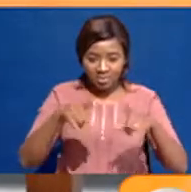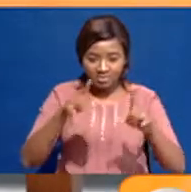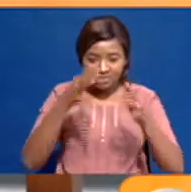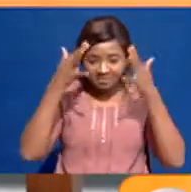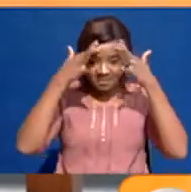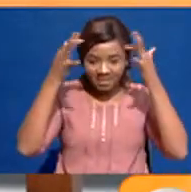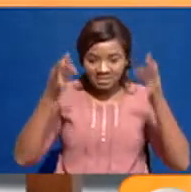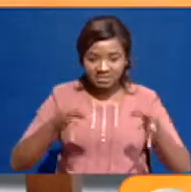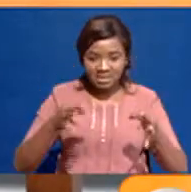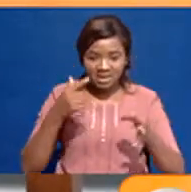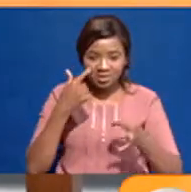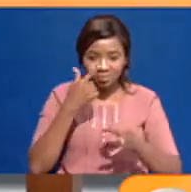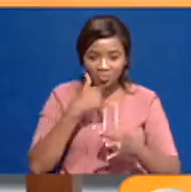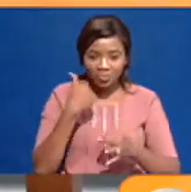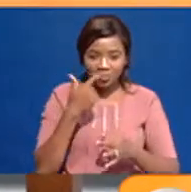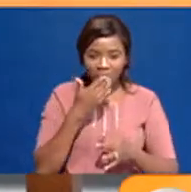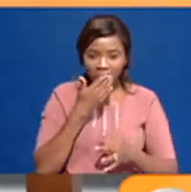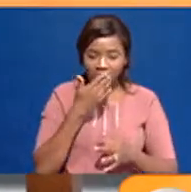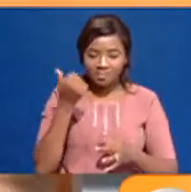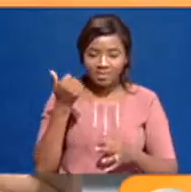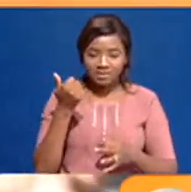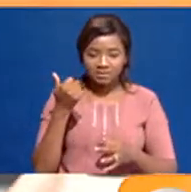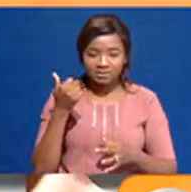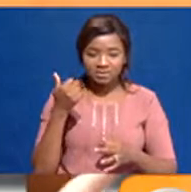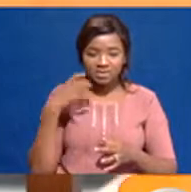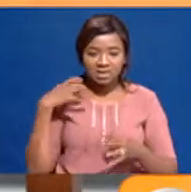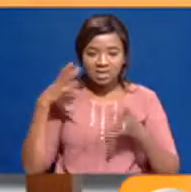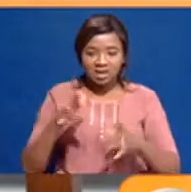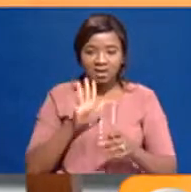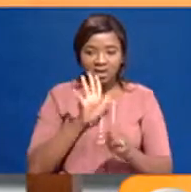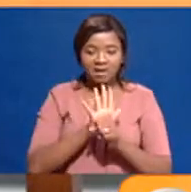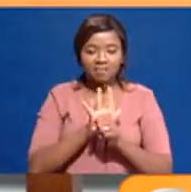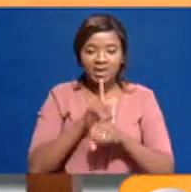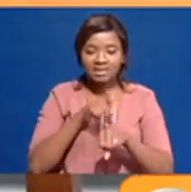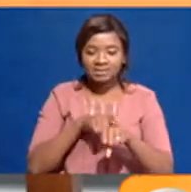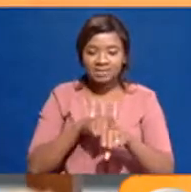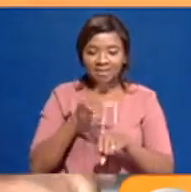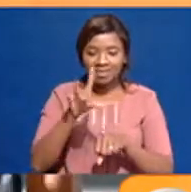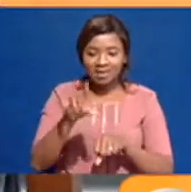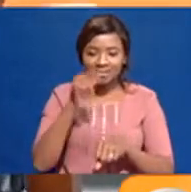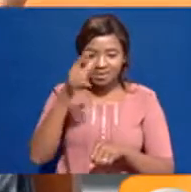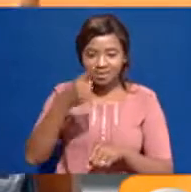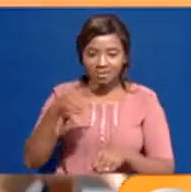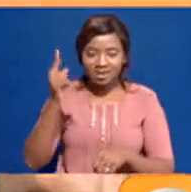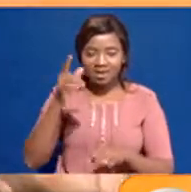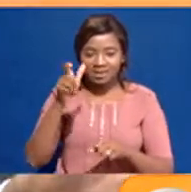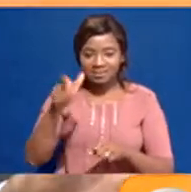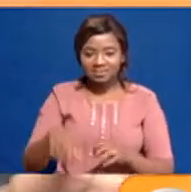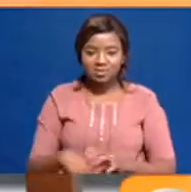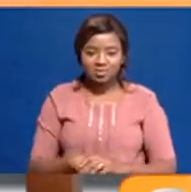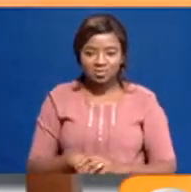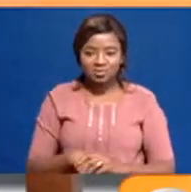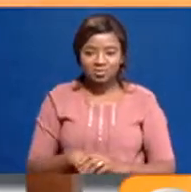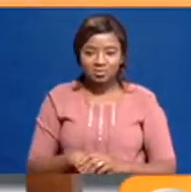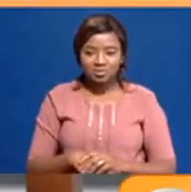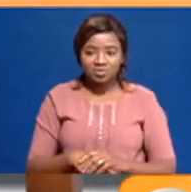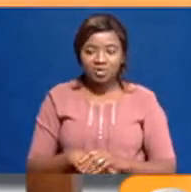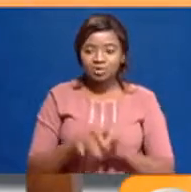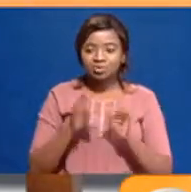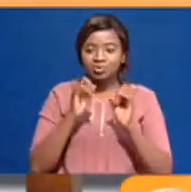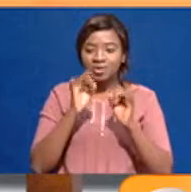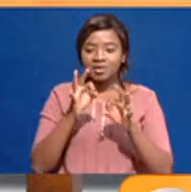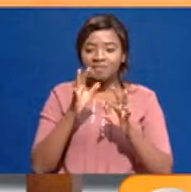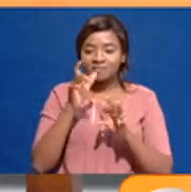have the votes to cast. Right. And many times they picked the right person. So somebody wanting to use that for